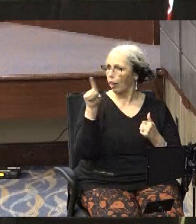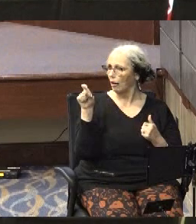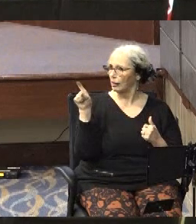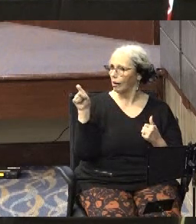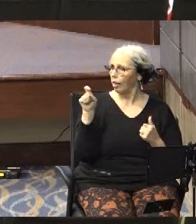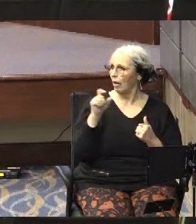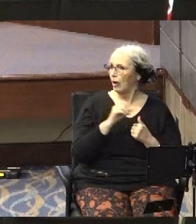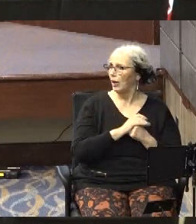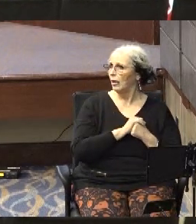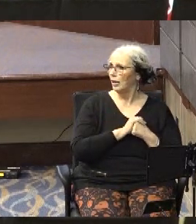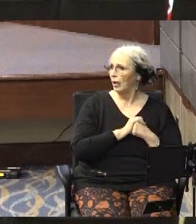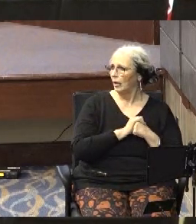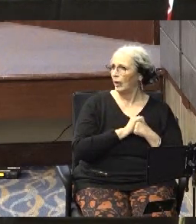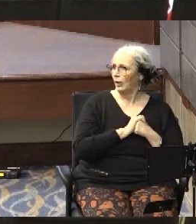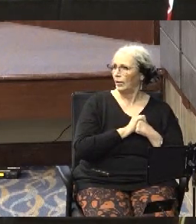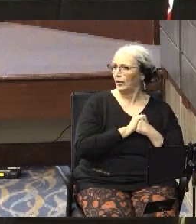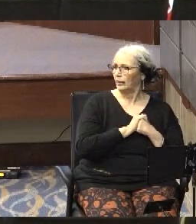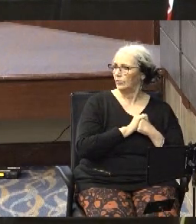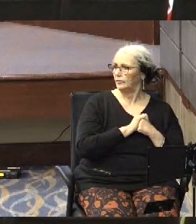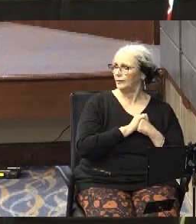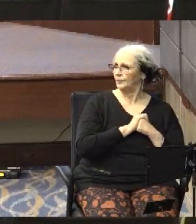Okay, Reverend Zimmerman, thank you.